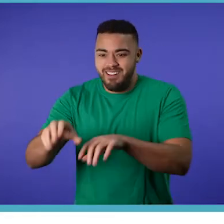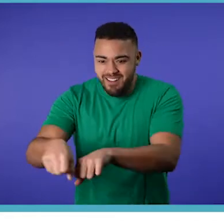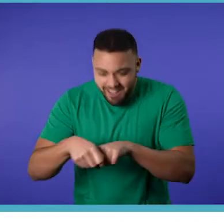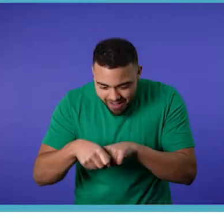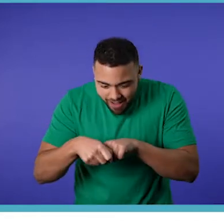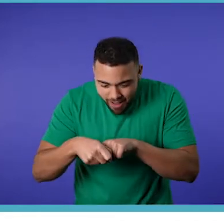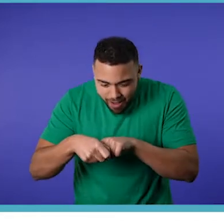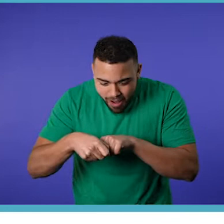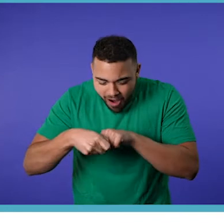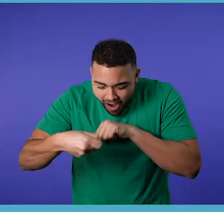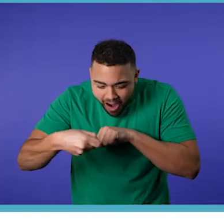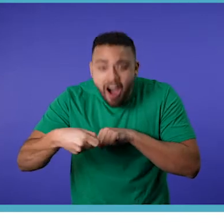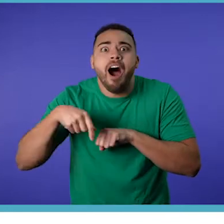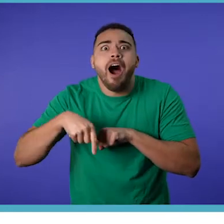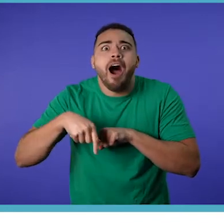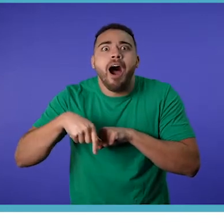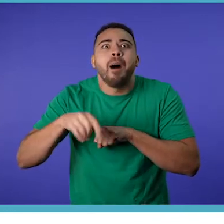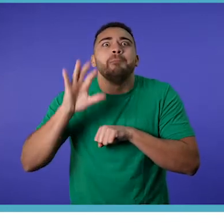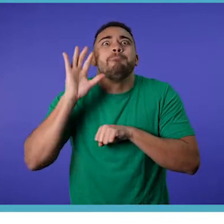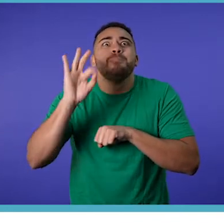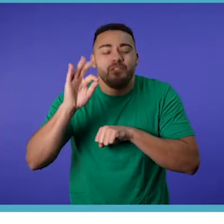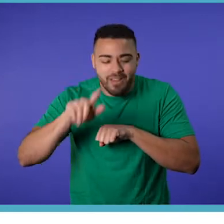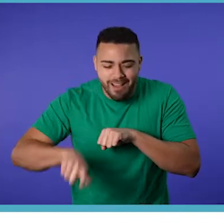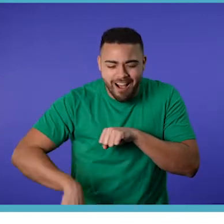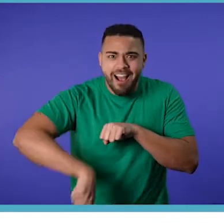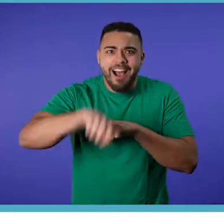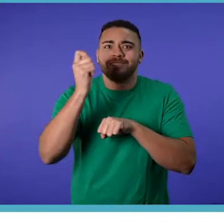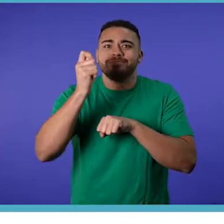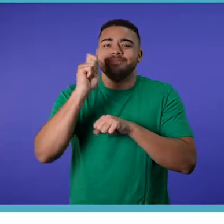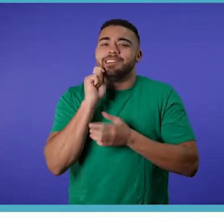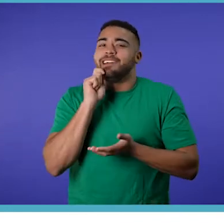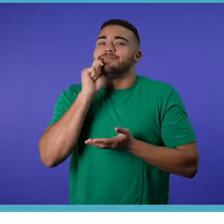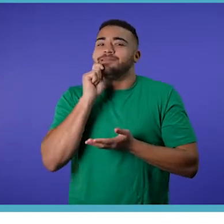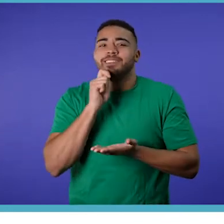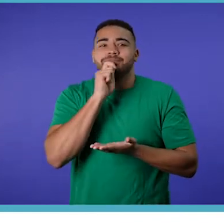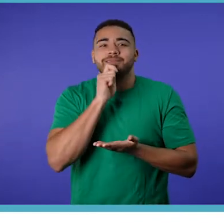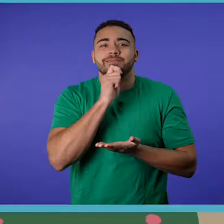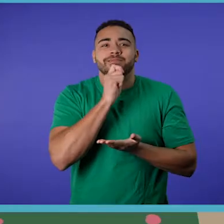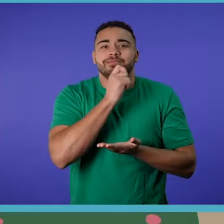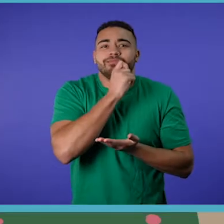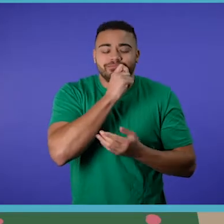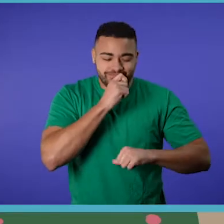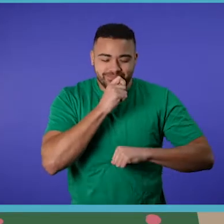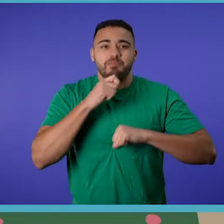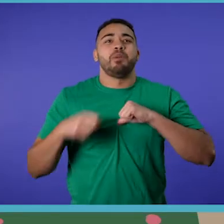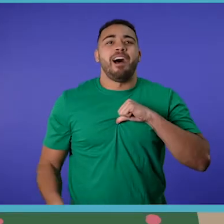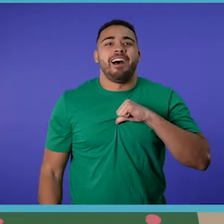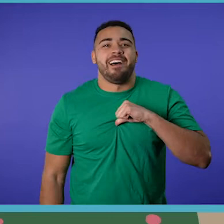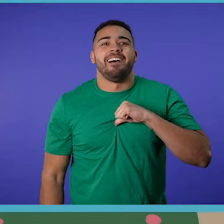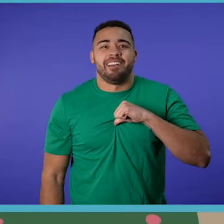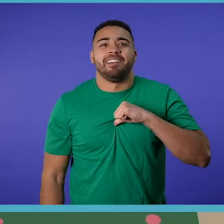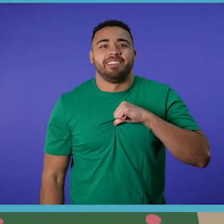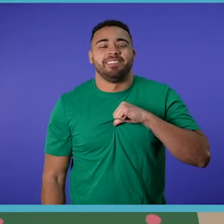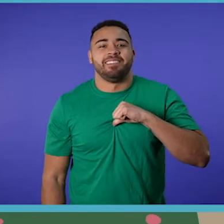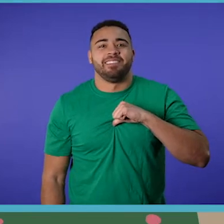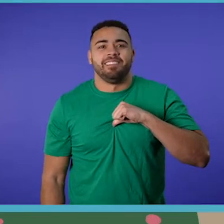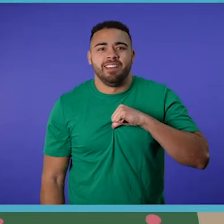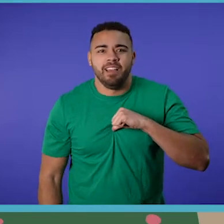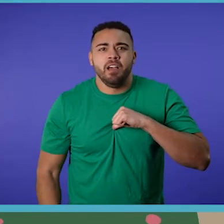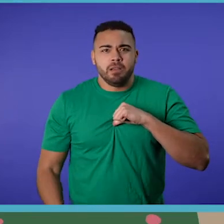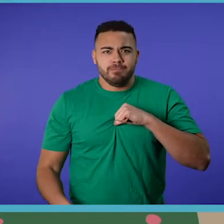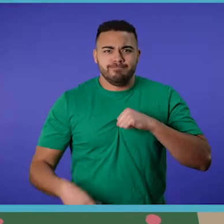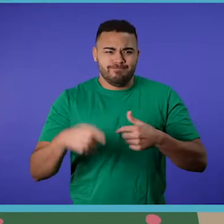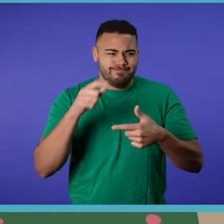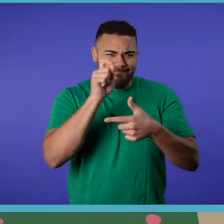The perfect flossing tools inside helped Tyler floss his teeth with pride. 2 quests down, only